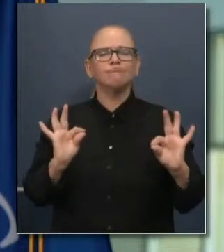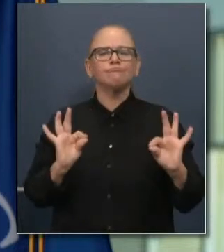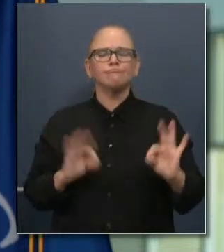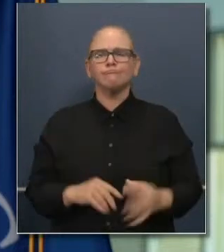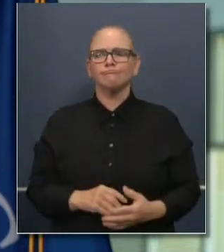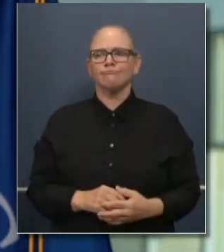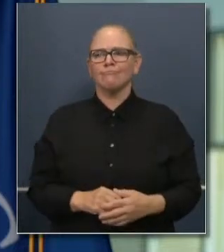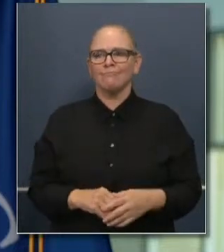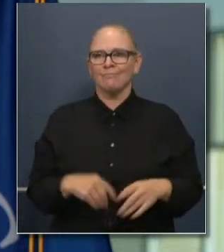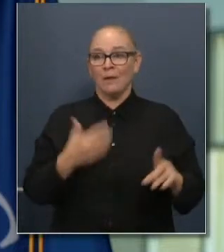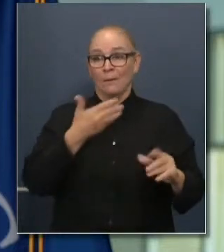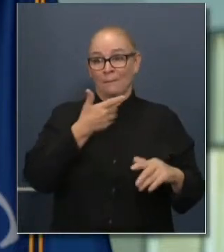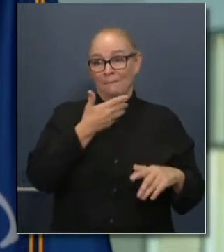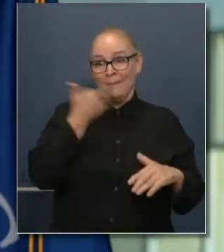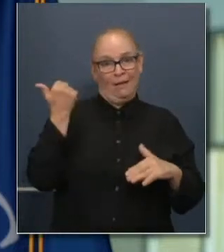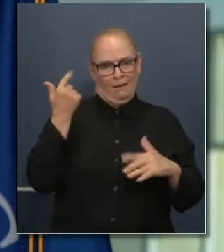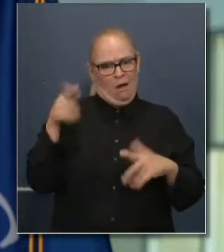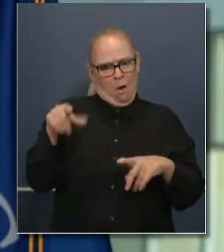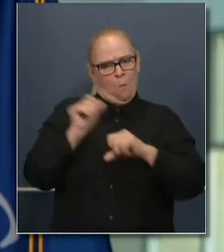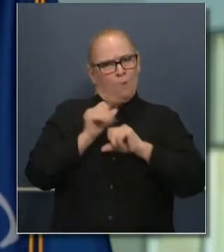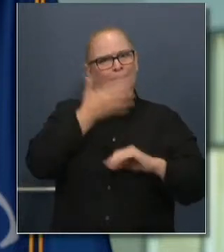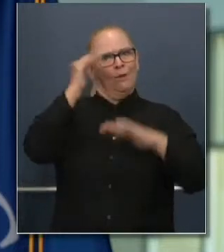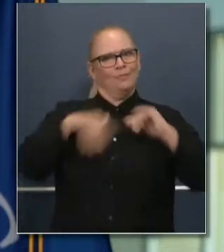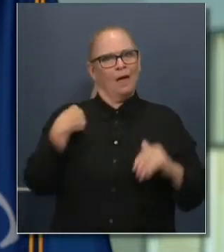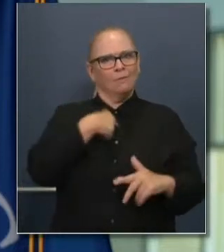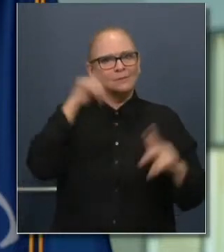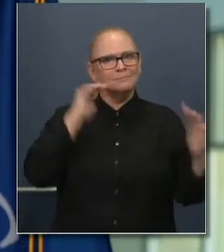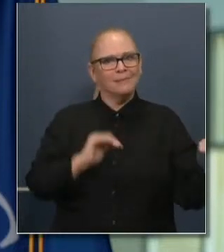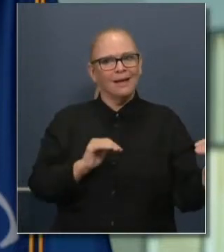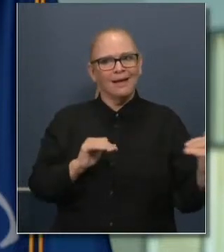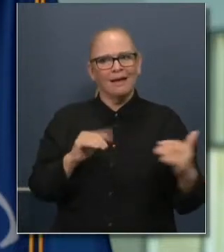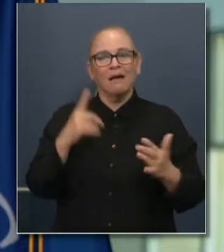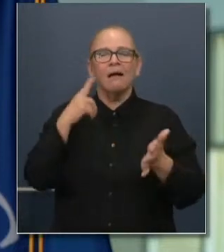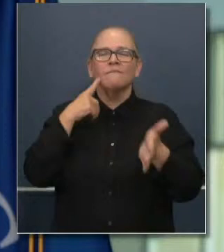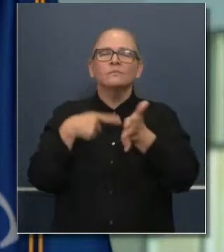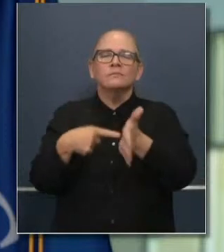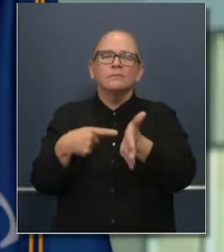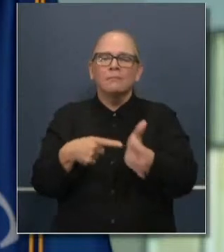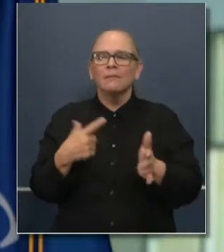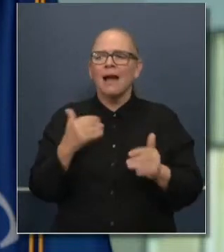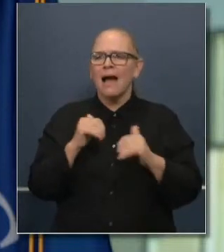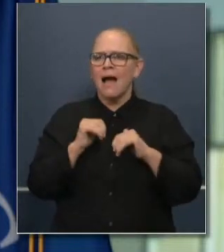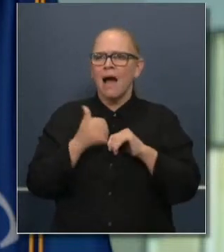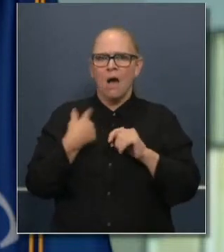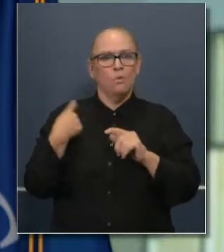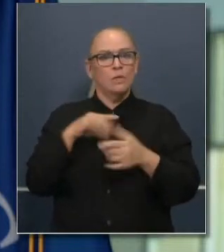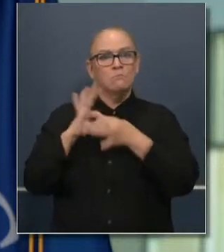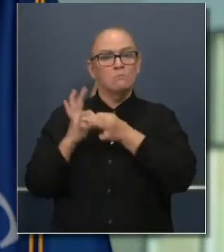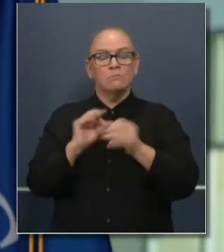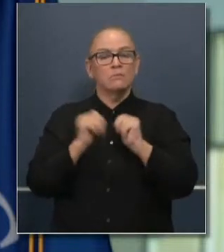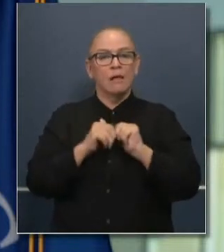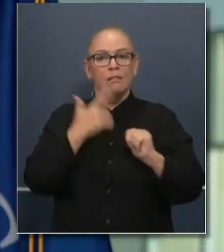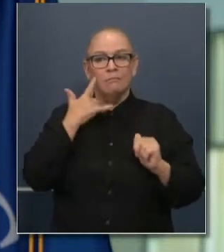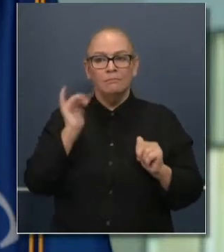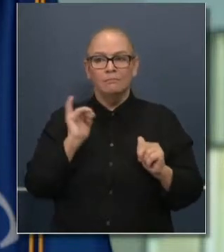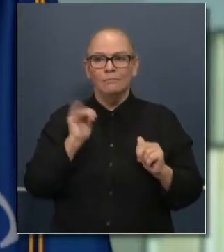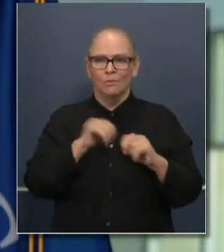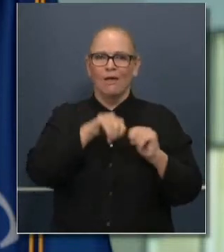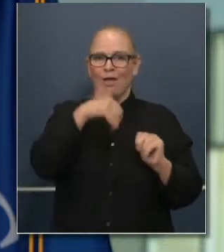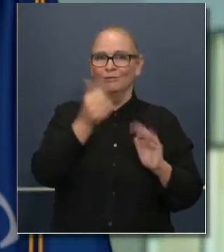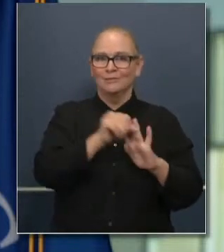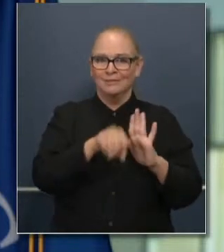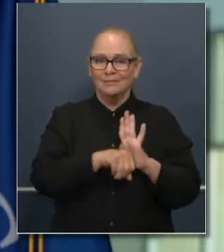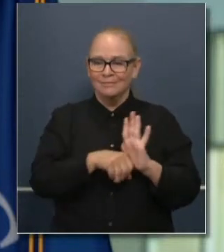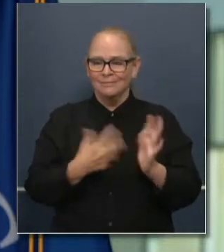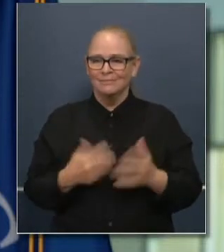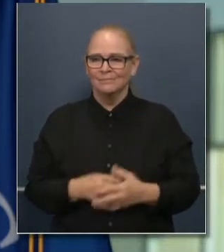anticipate in the beginning. And so it's just an example to give you a sense of the kind of work that we're doing in the spirit of